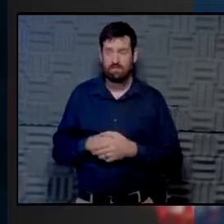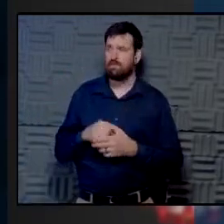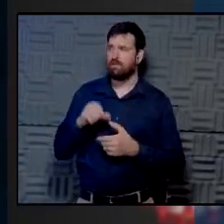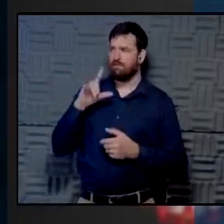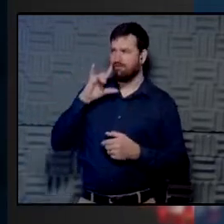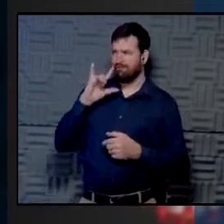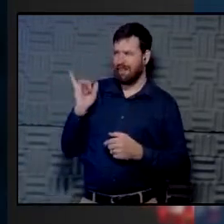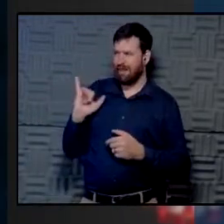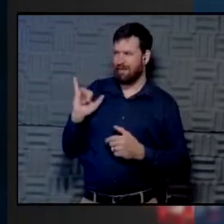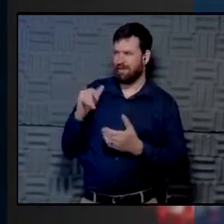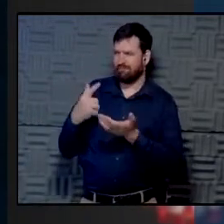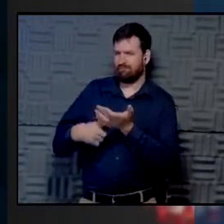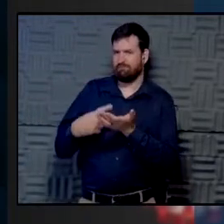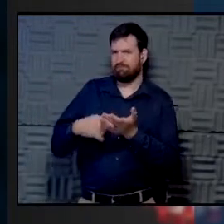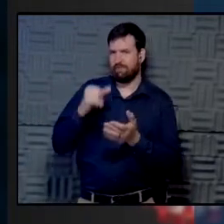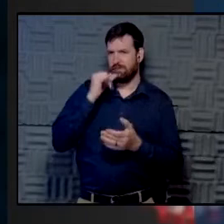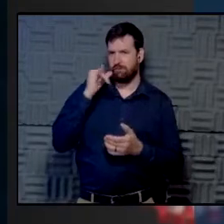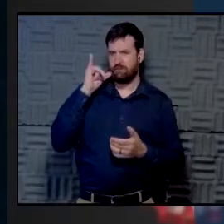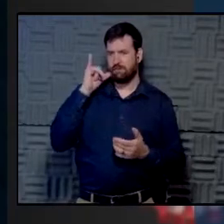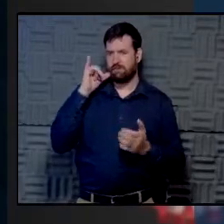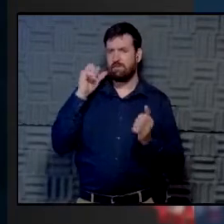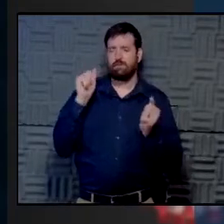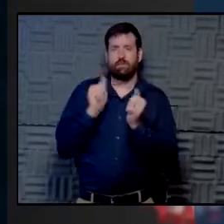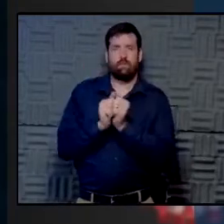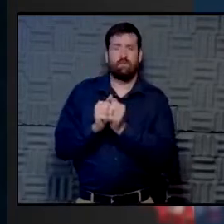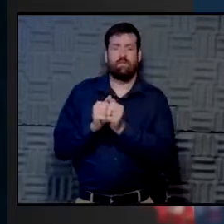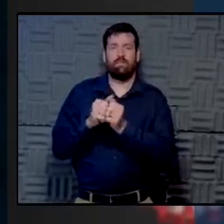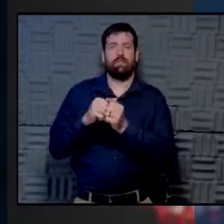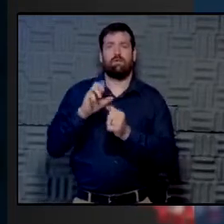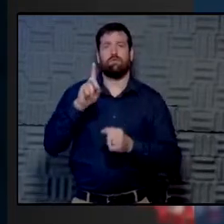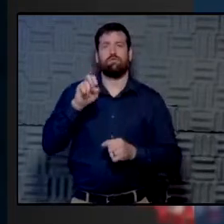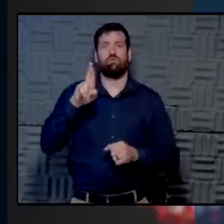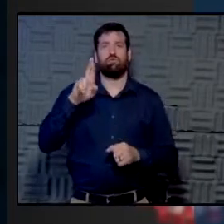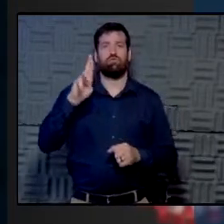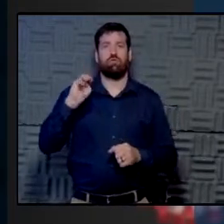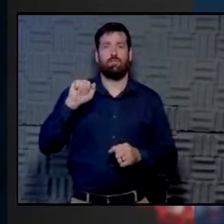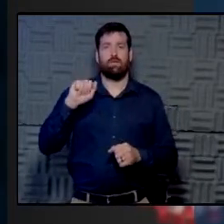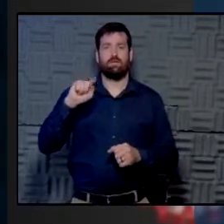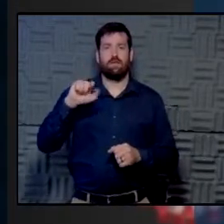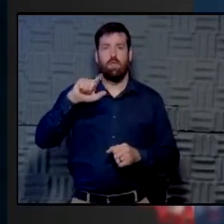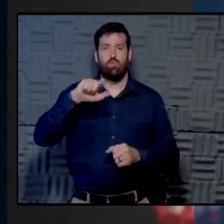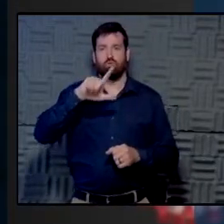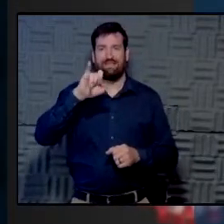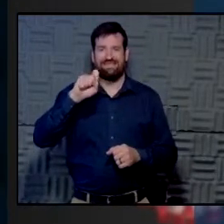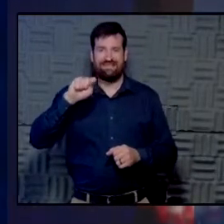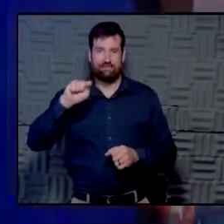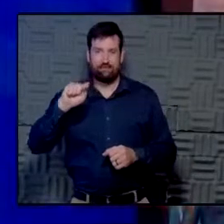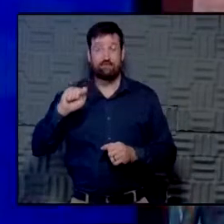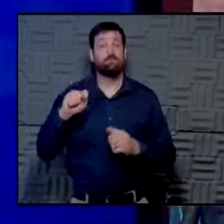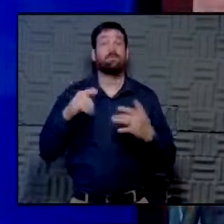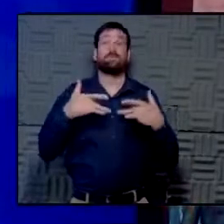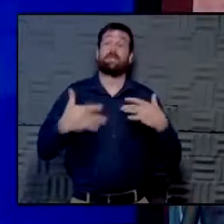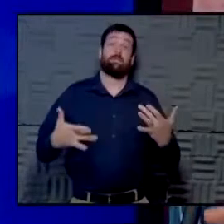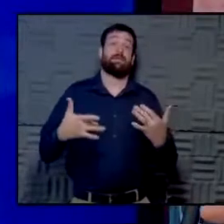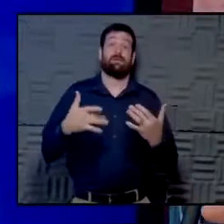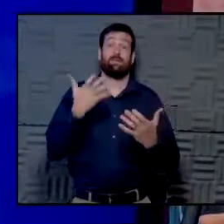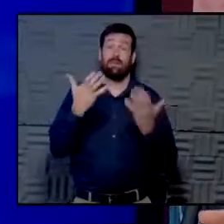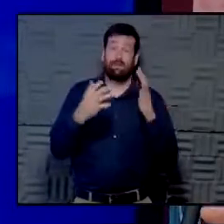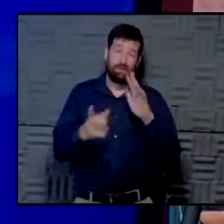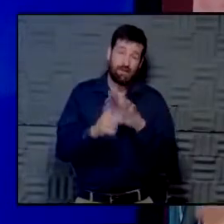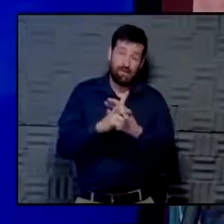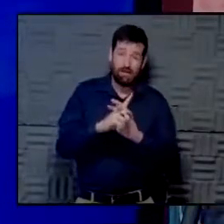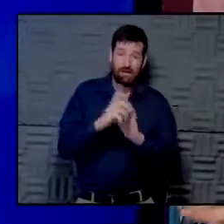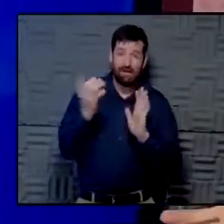was addressed yesterday when you had dermatology on. Yeah. And I think he said most of the time the rash, it may come back, but it may not